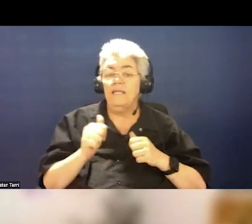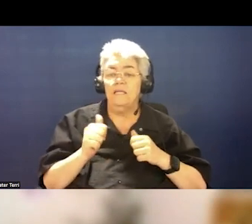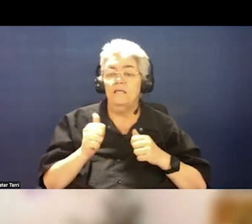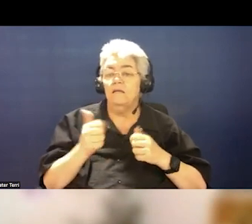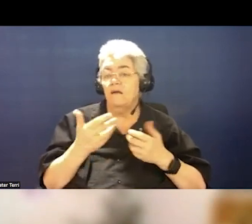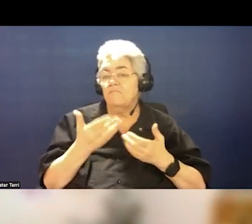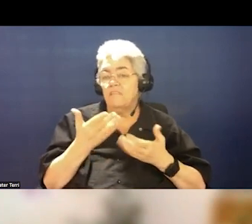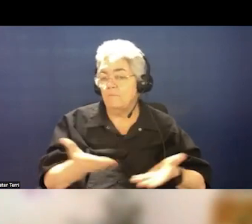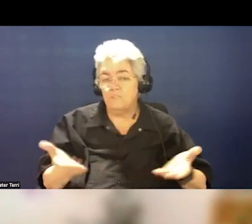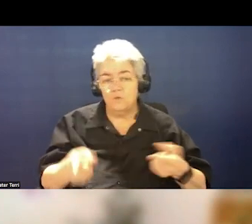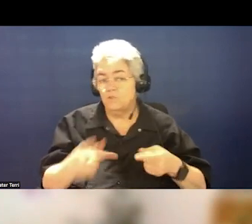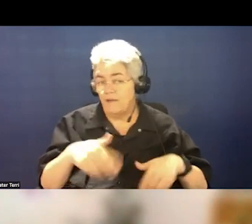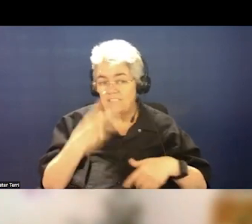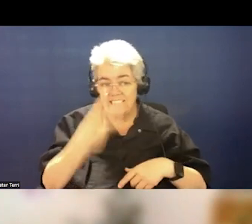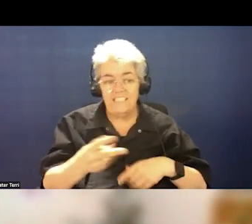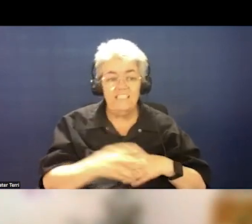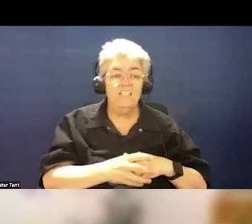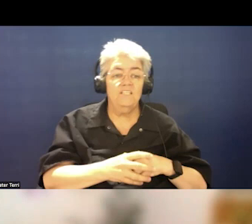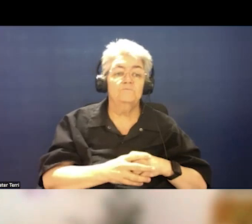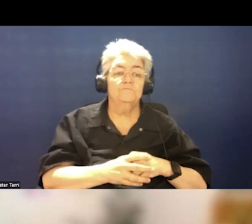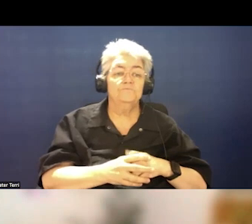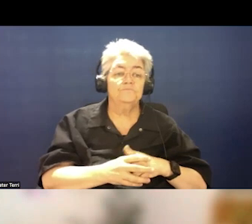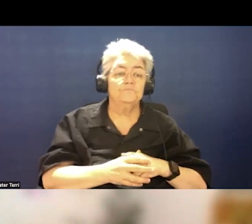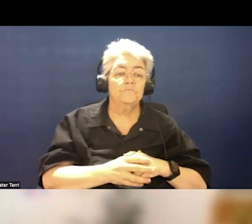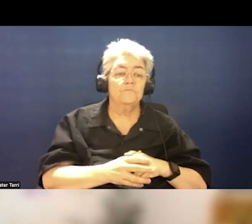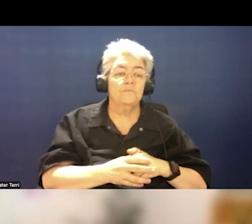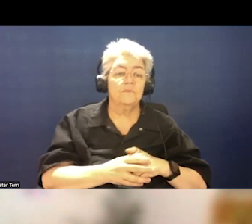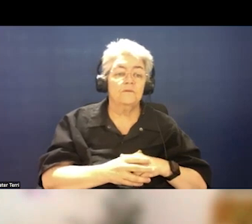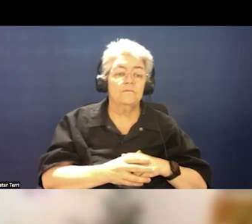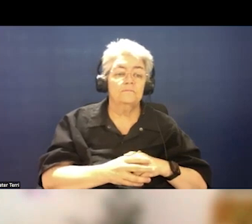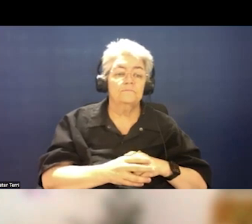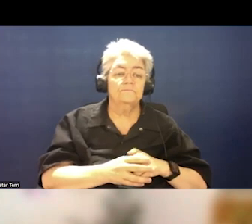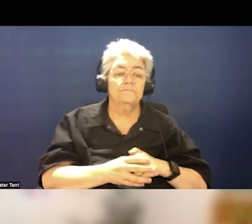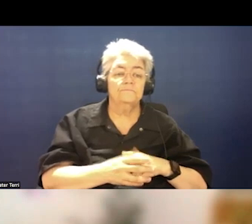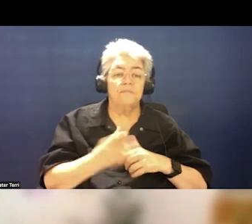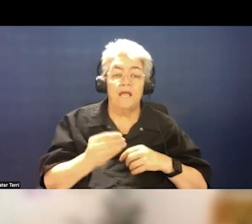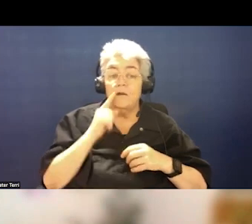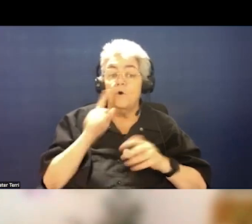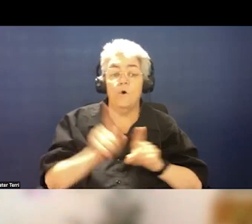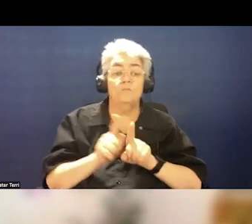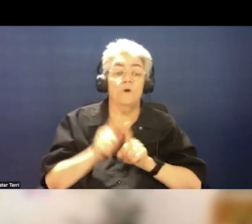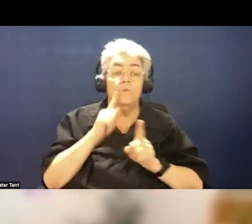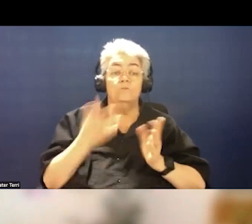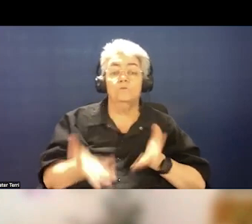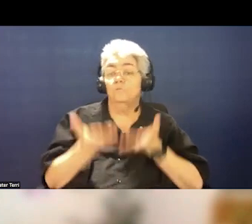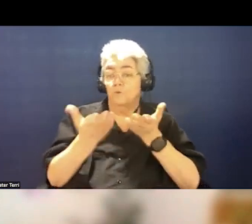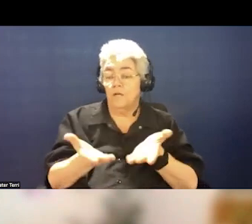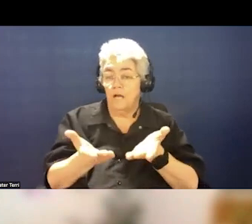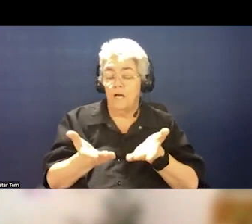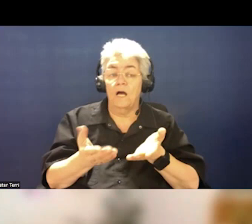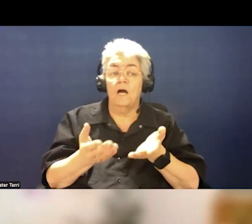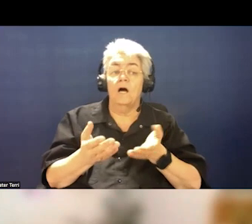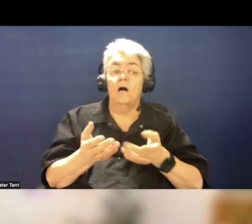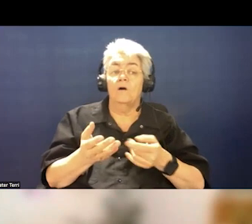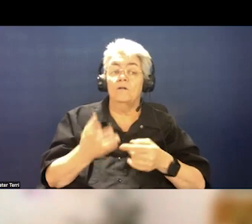yourself some opportunity to catch up on some things. I do want to point out also that we're having the next Crisis